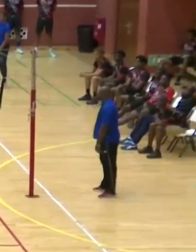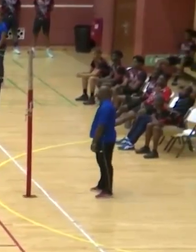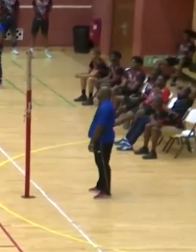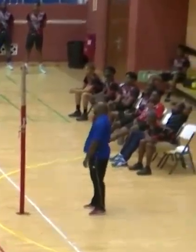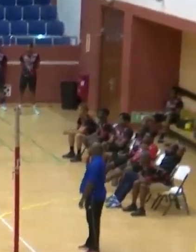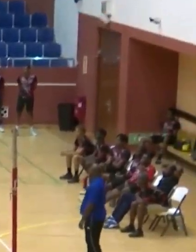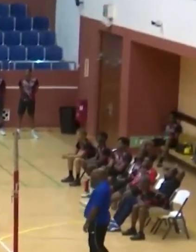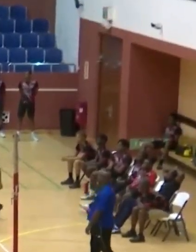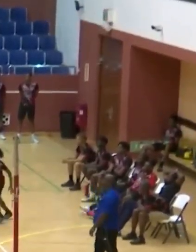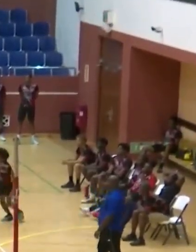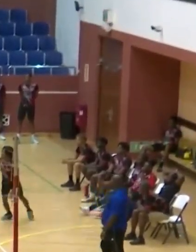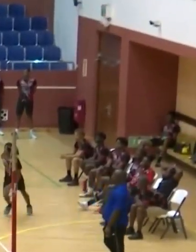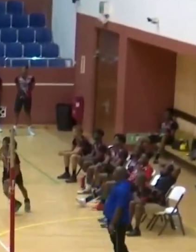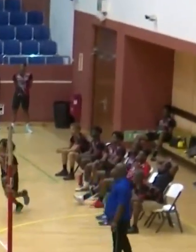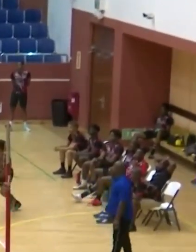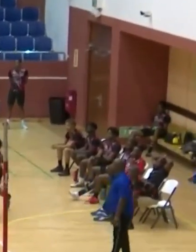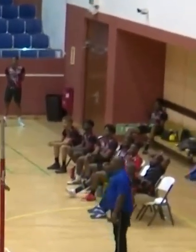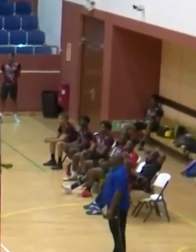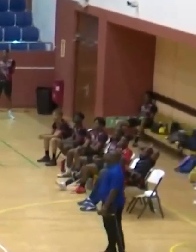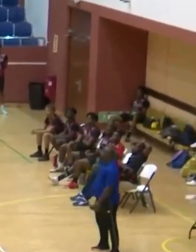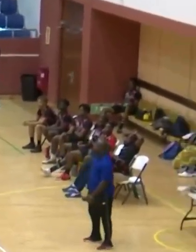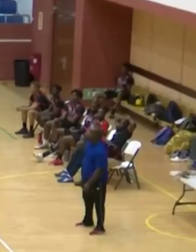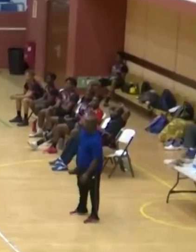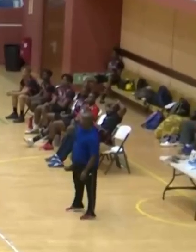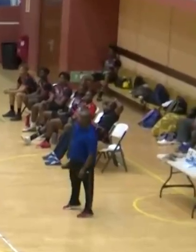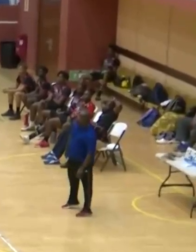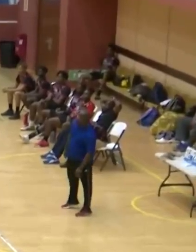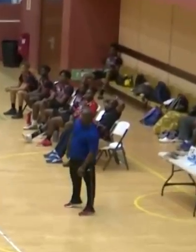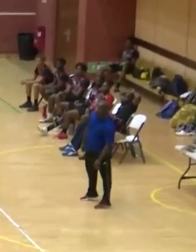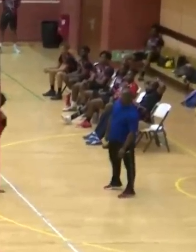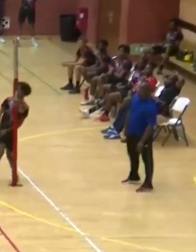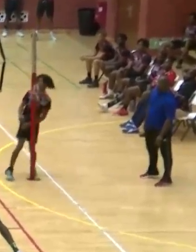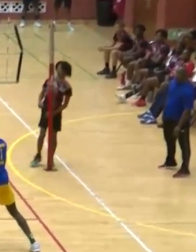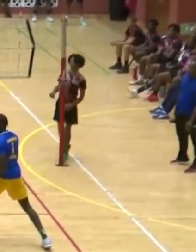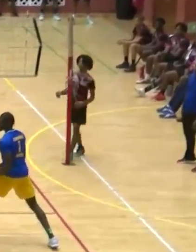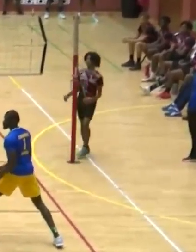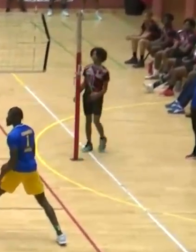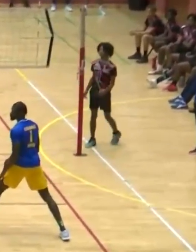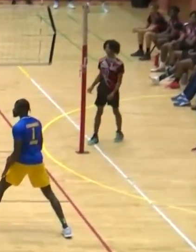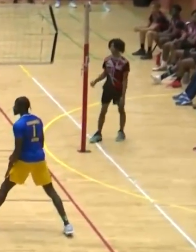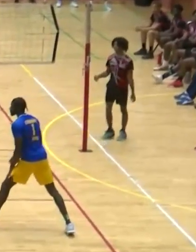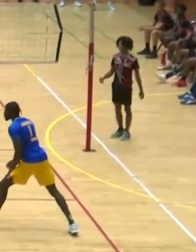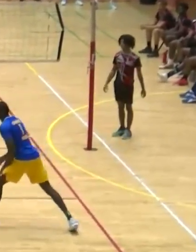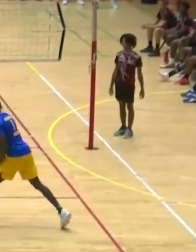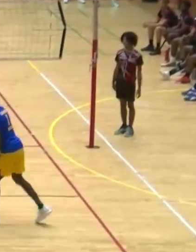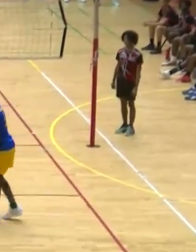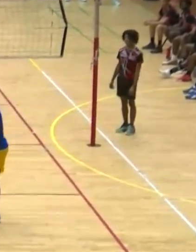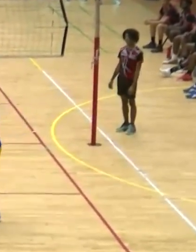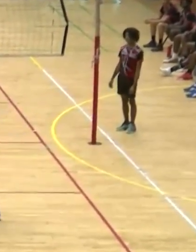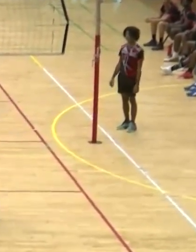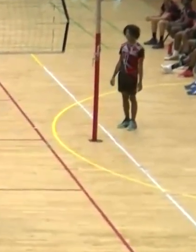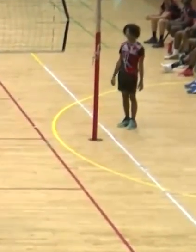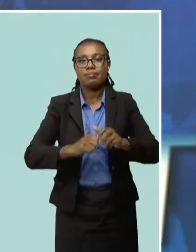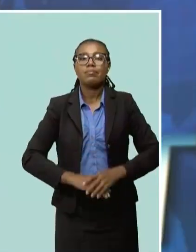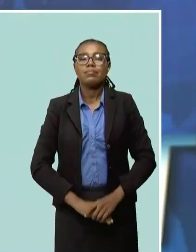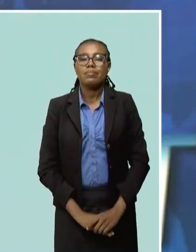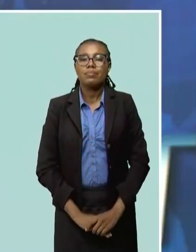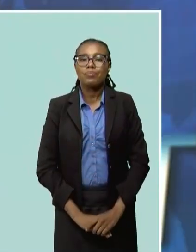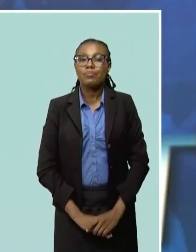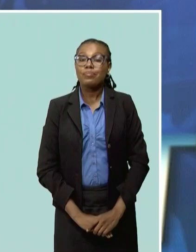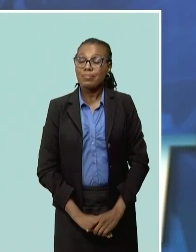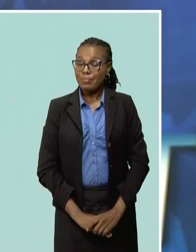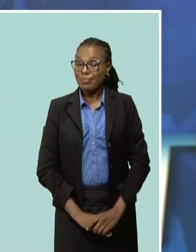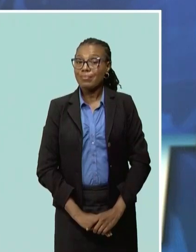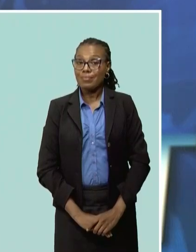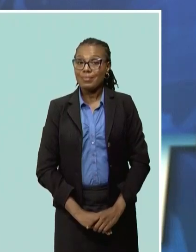Chargers 25-23, 13-25, 25-17, 25-21. On that note,